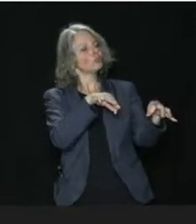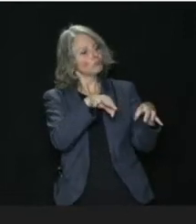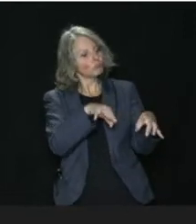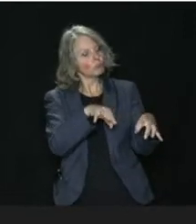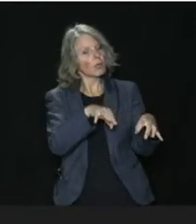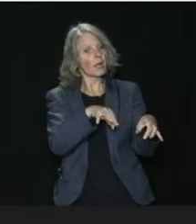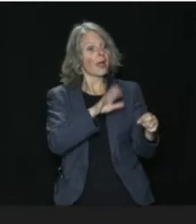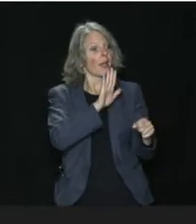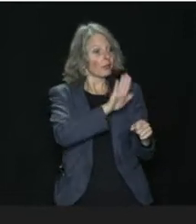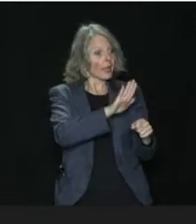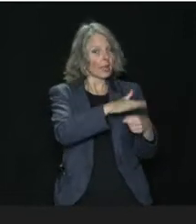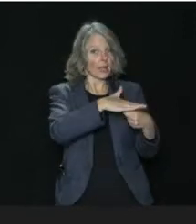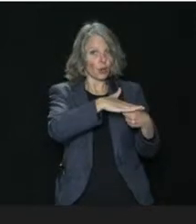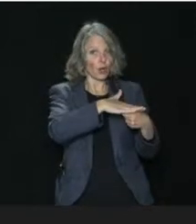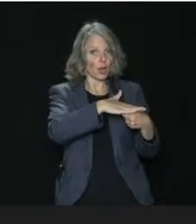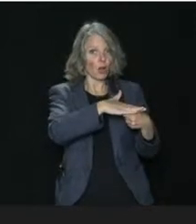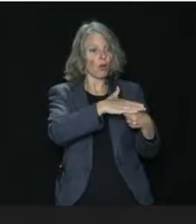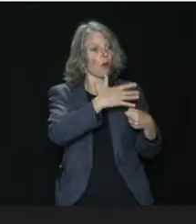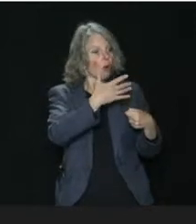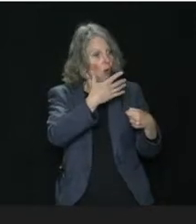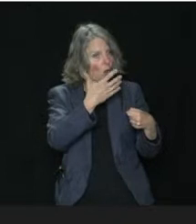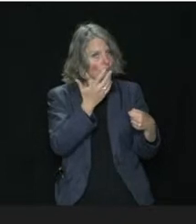in their area have